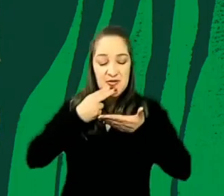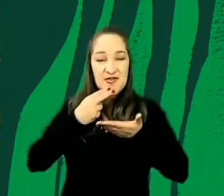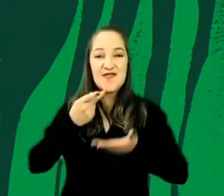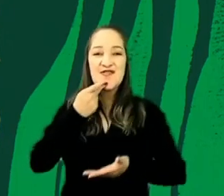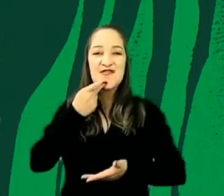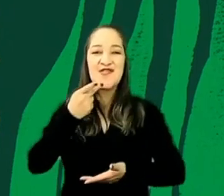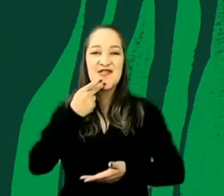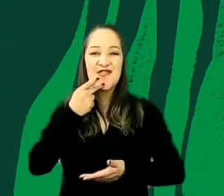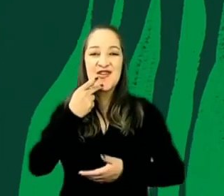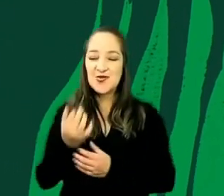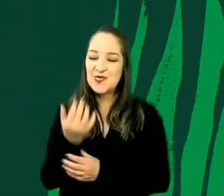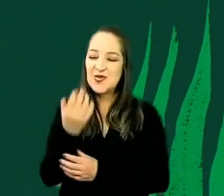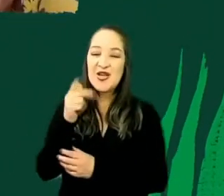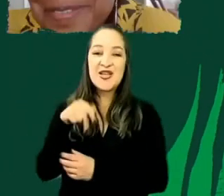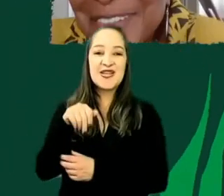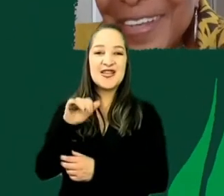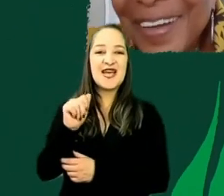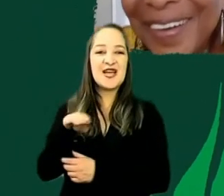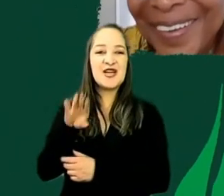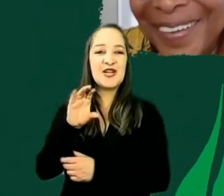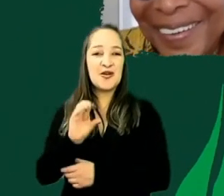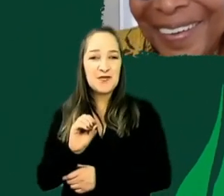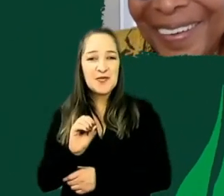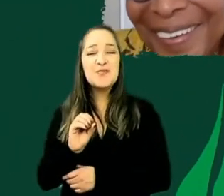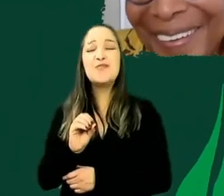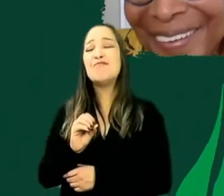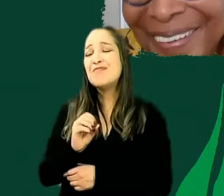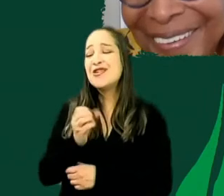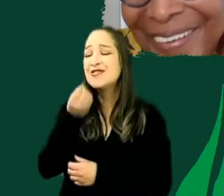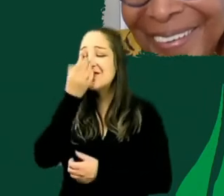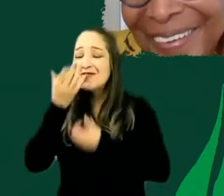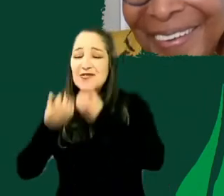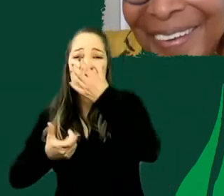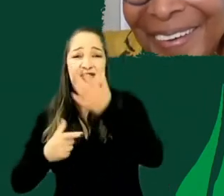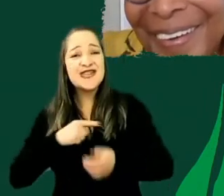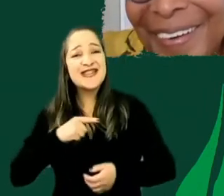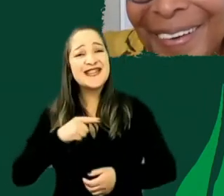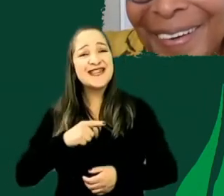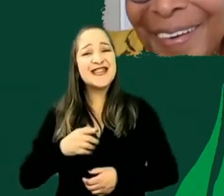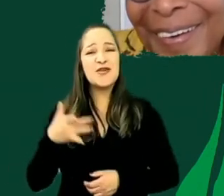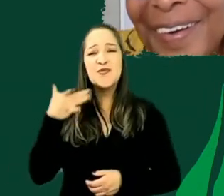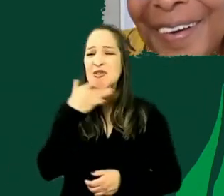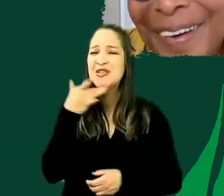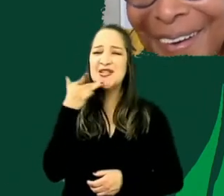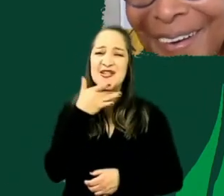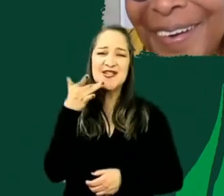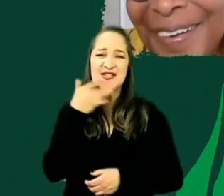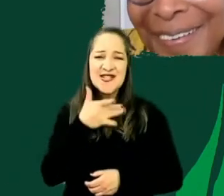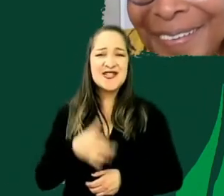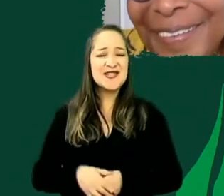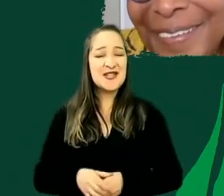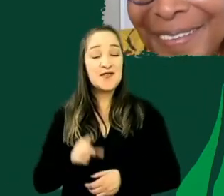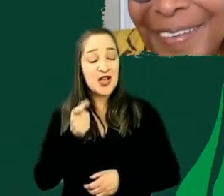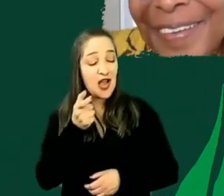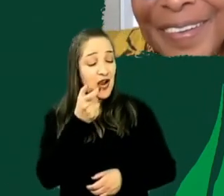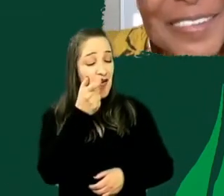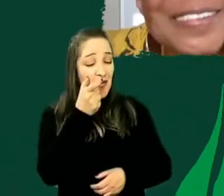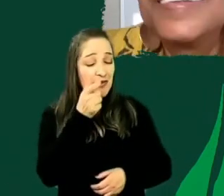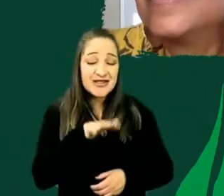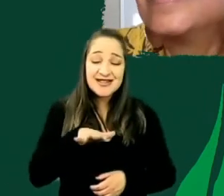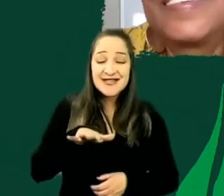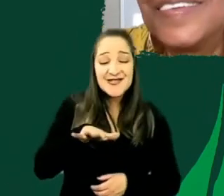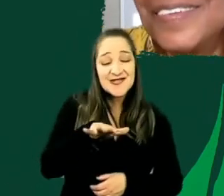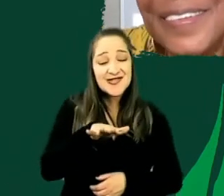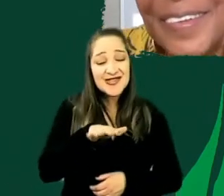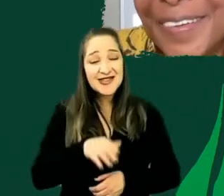went out. Yellow blooms. Yeah. The okra. Okra is delicious. You just watch